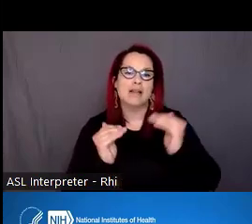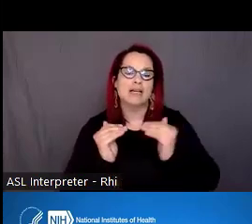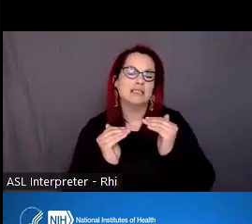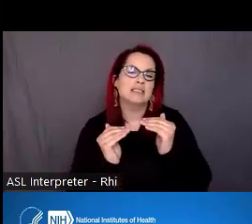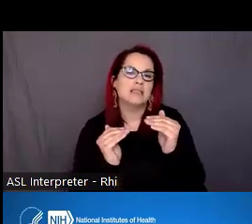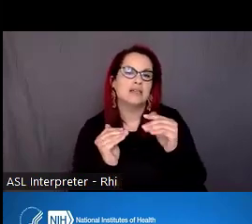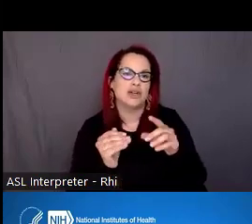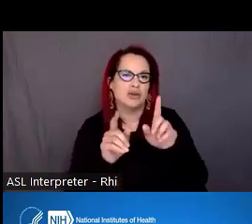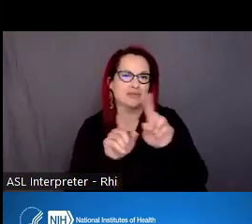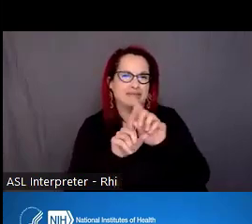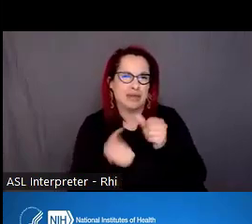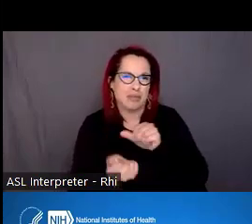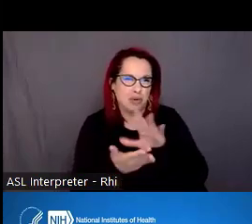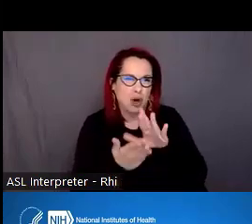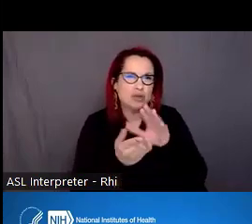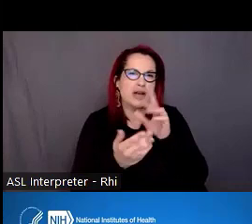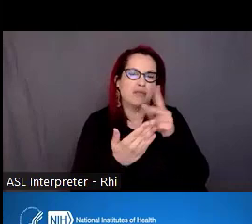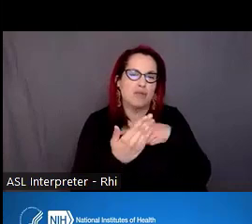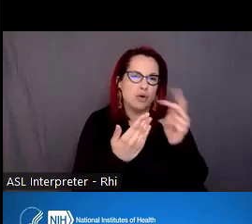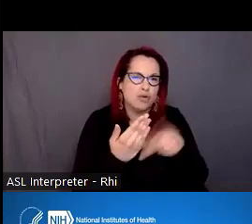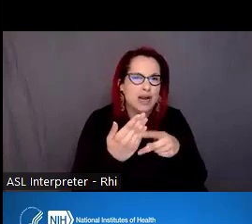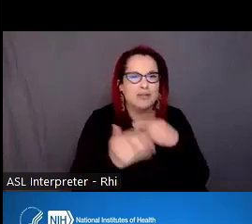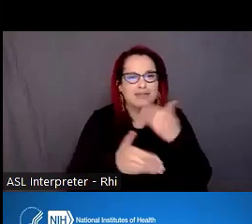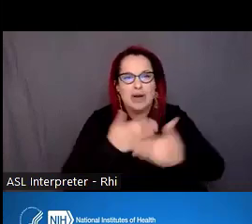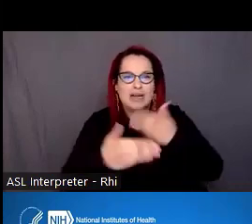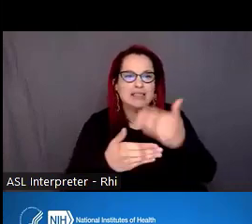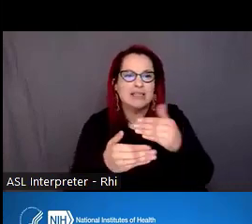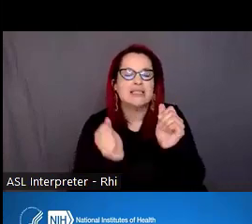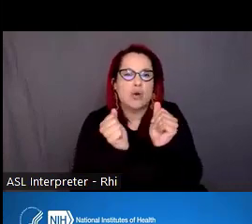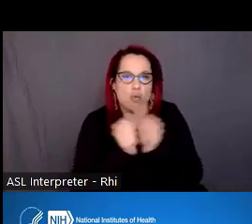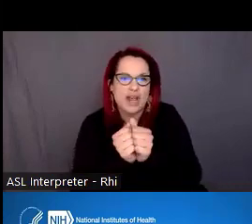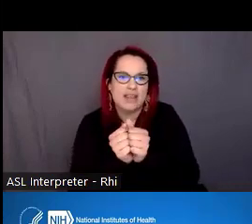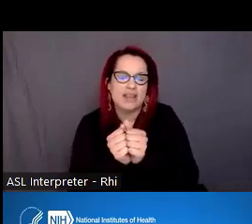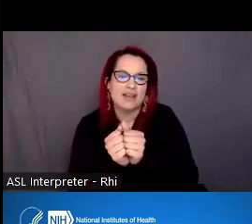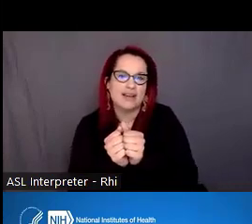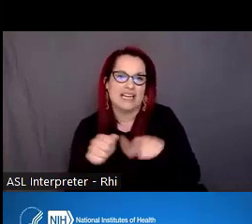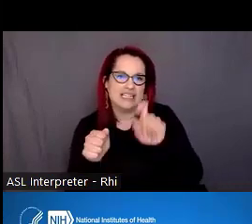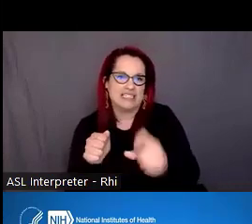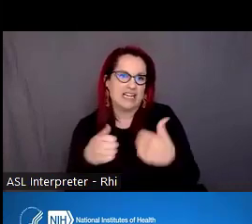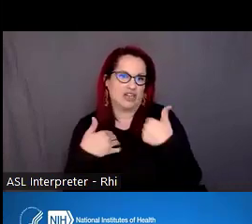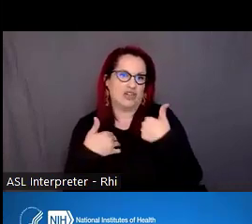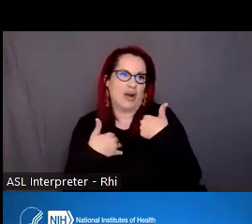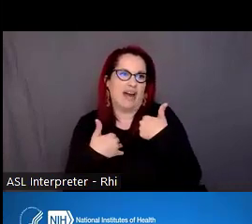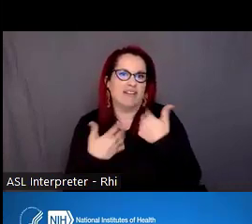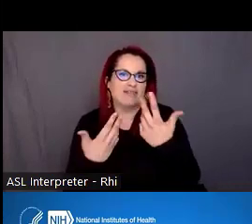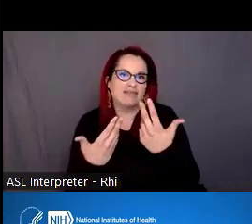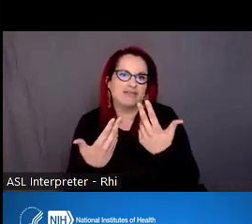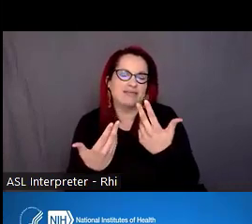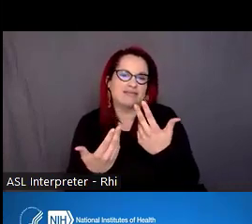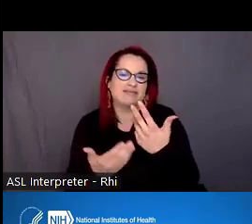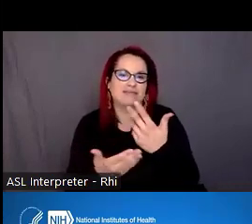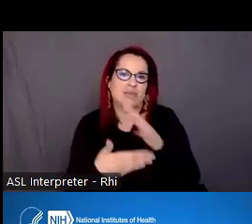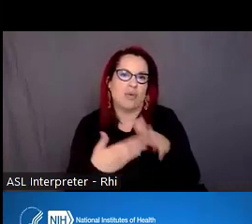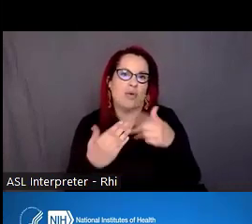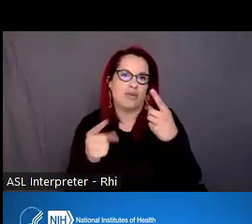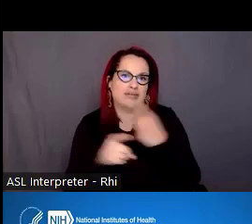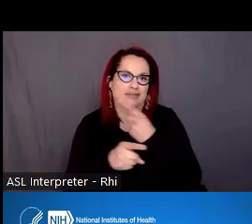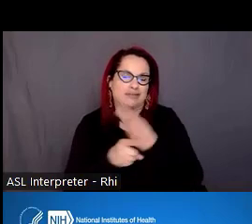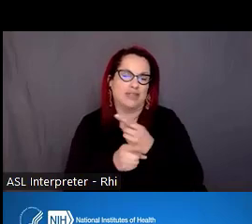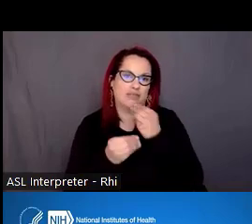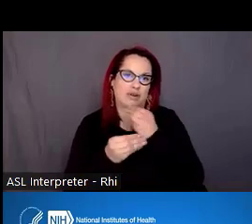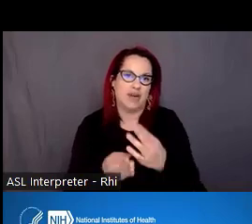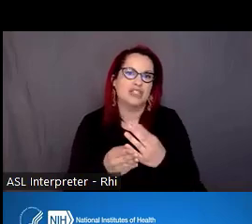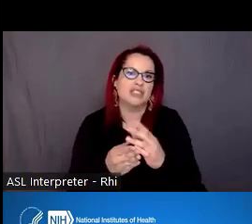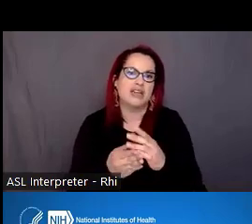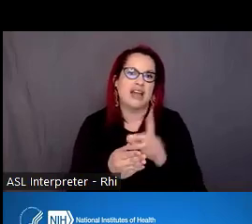goals with a burden of burden basically created when we're customizing review